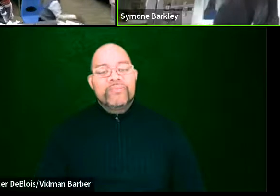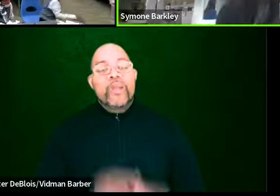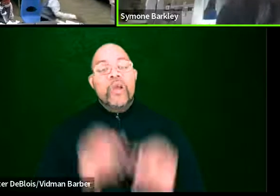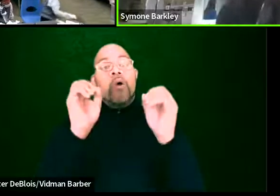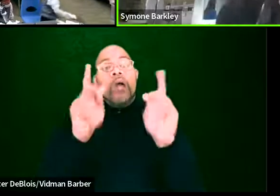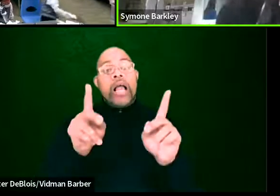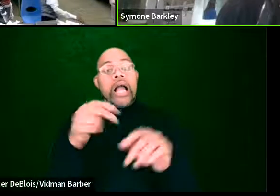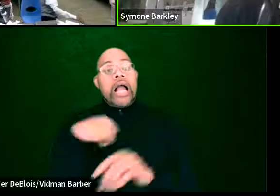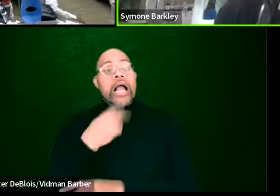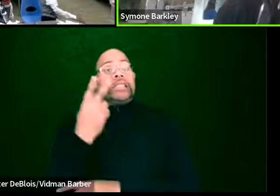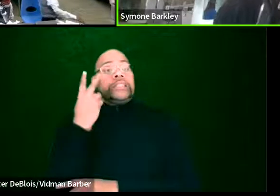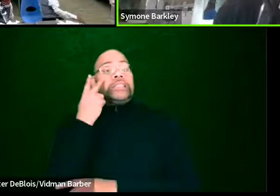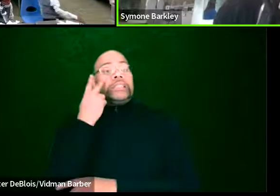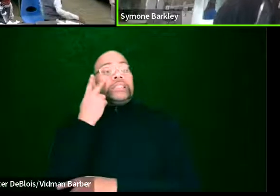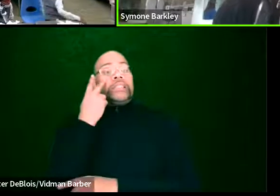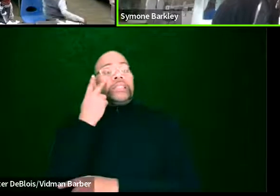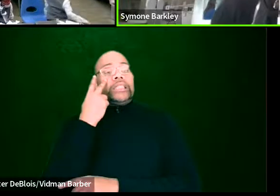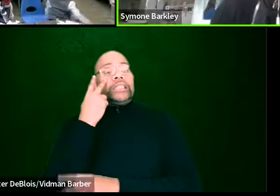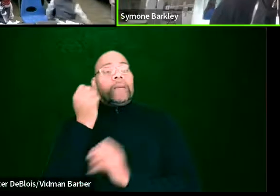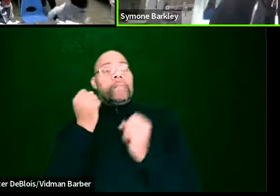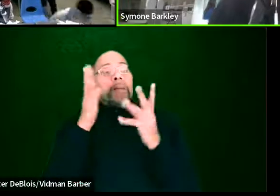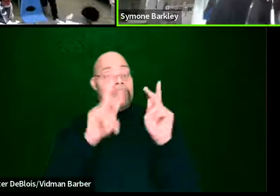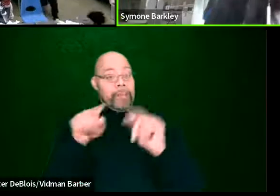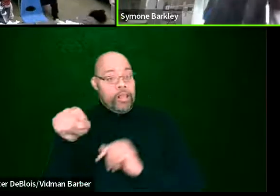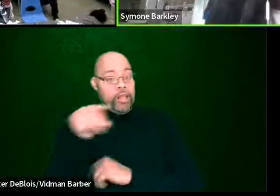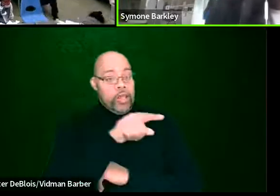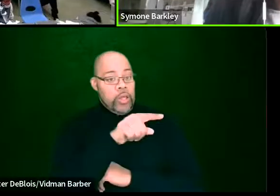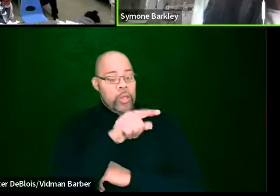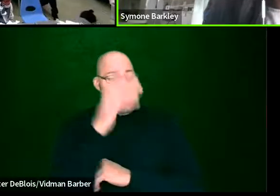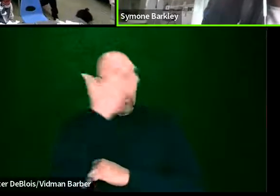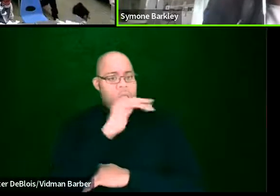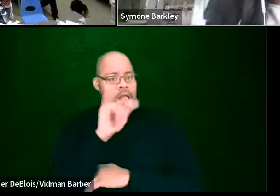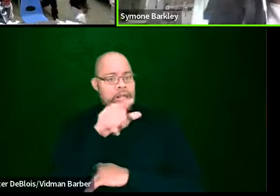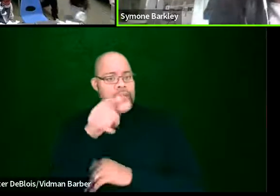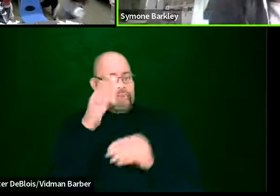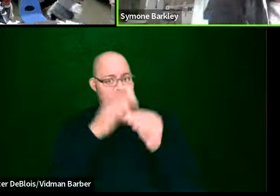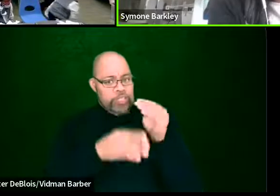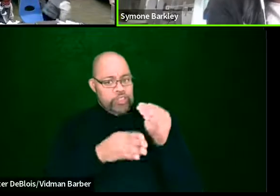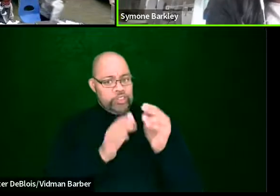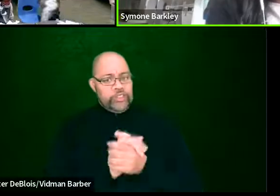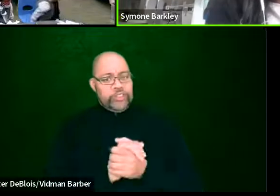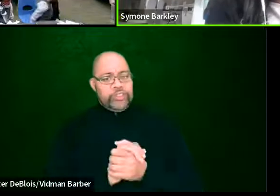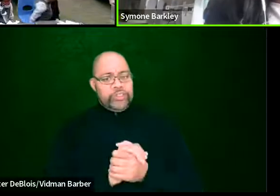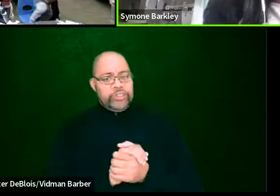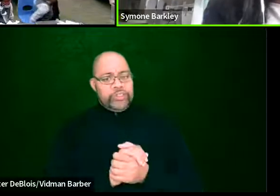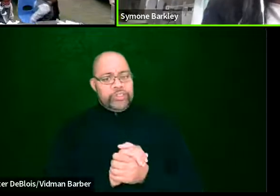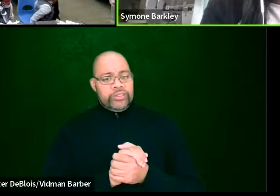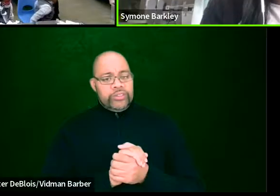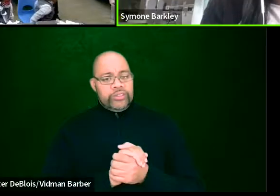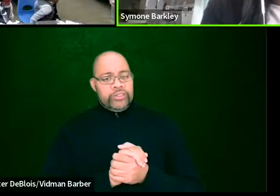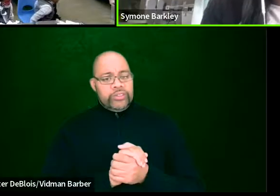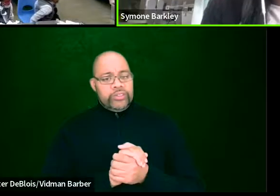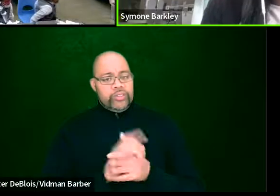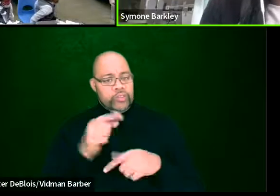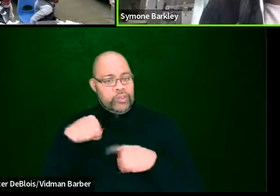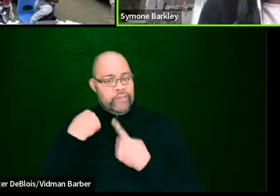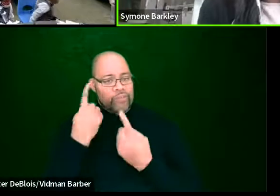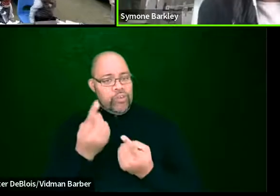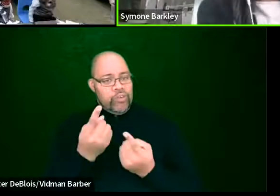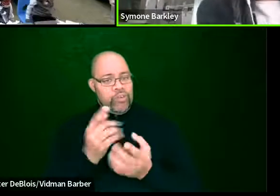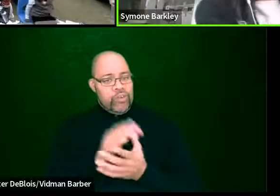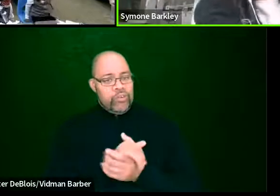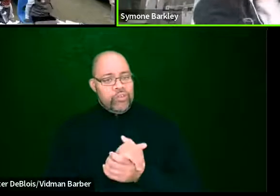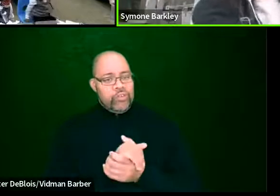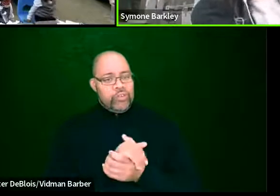Okay, I see that a lot of people look like they have finished so far